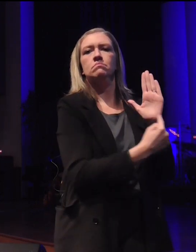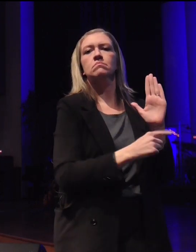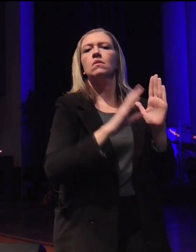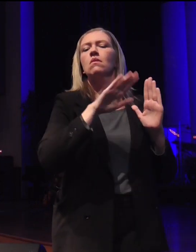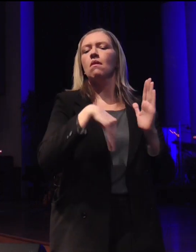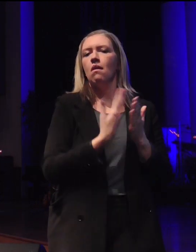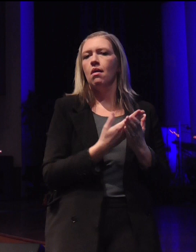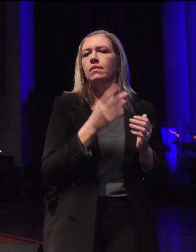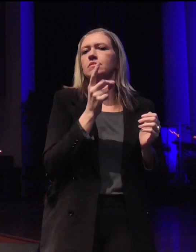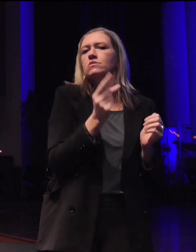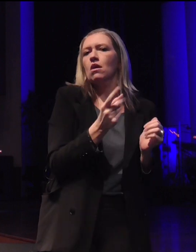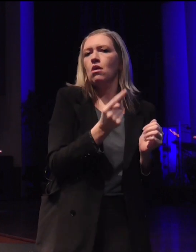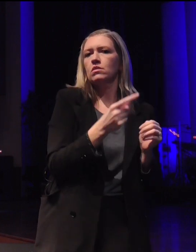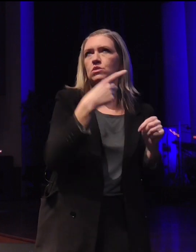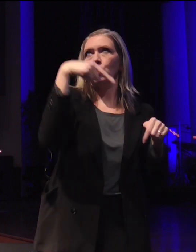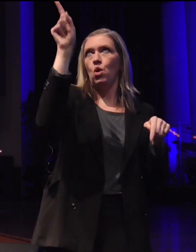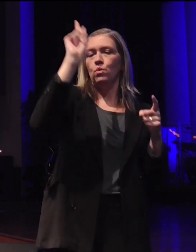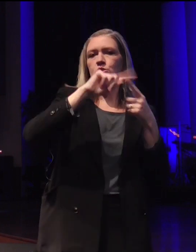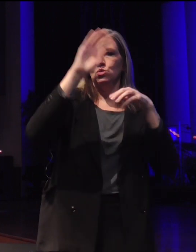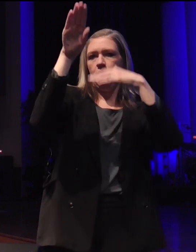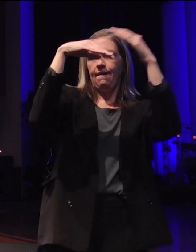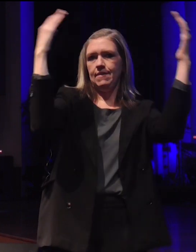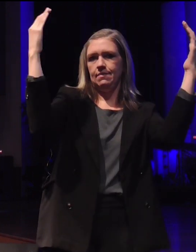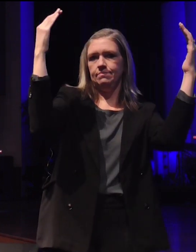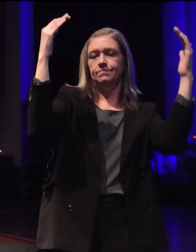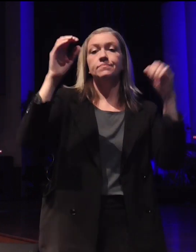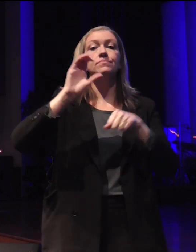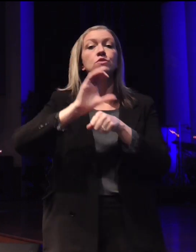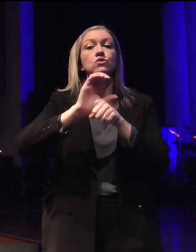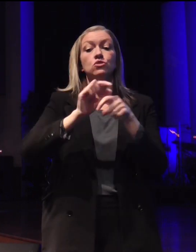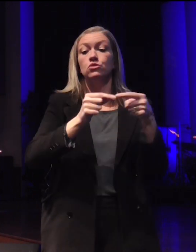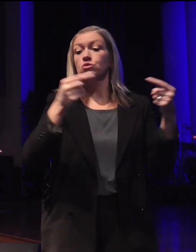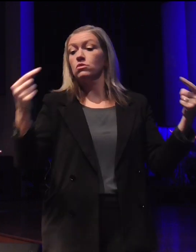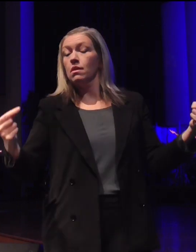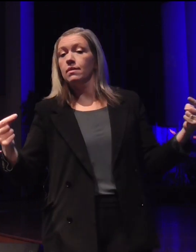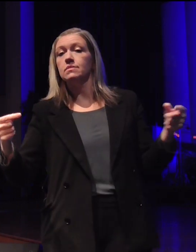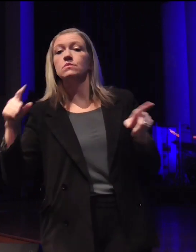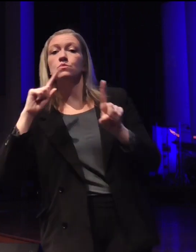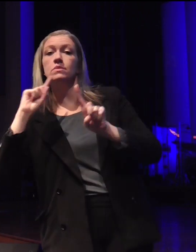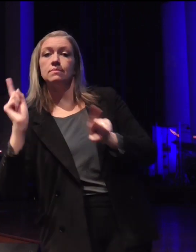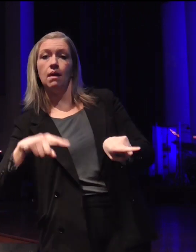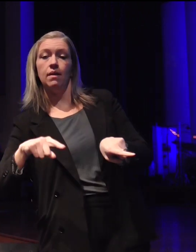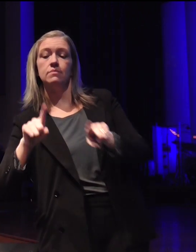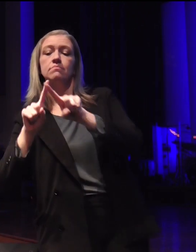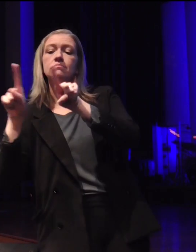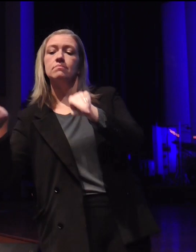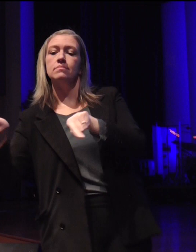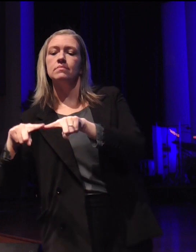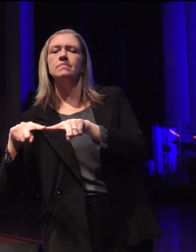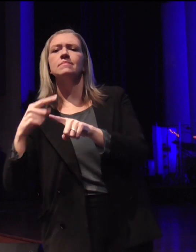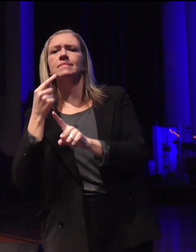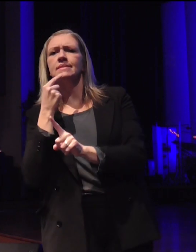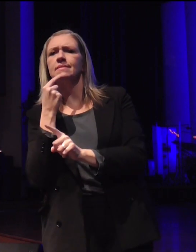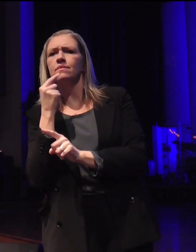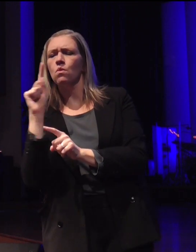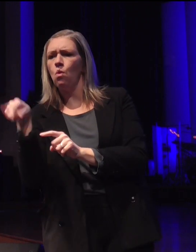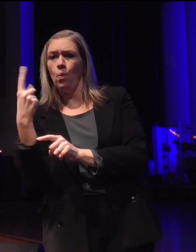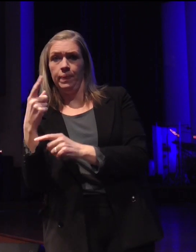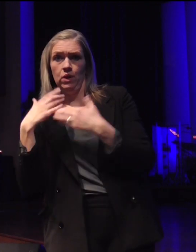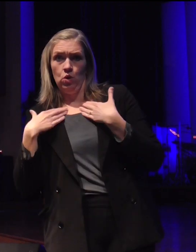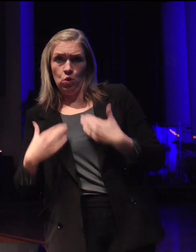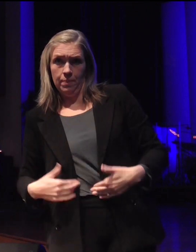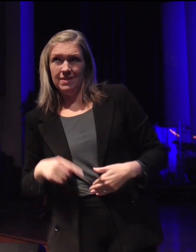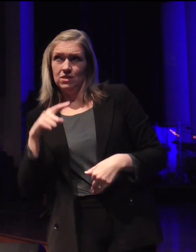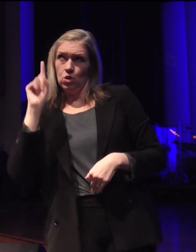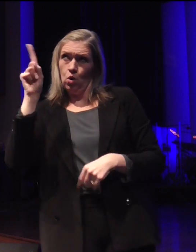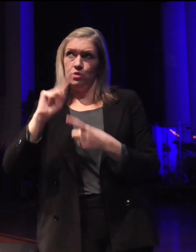to heaven." The Presbyterians across the street decided to respond, and they said, "Only humans go to heaven, read the